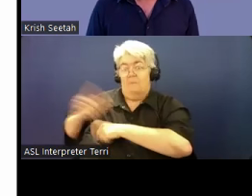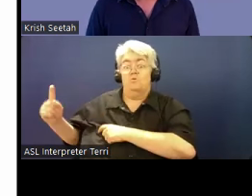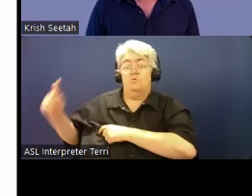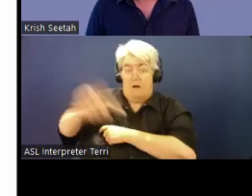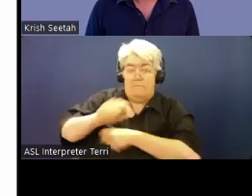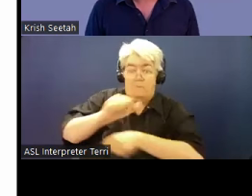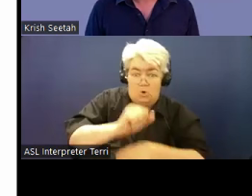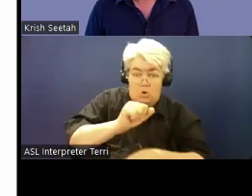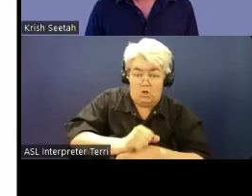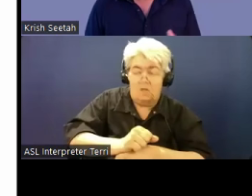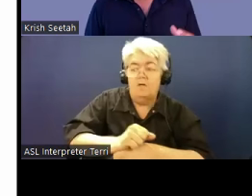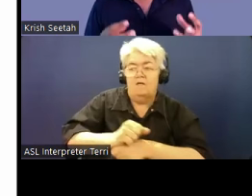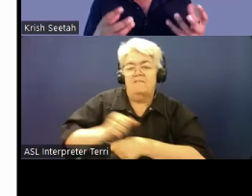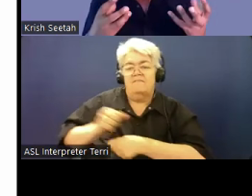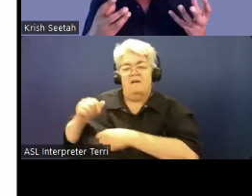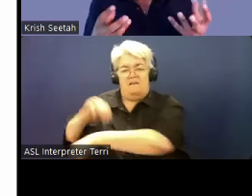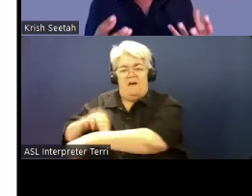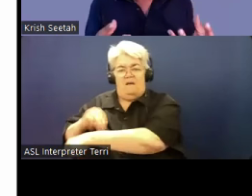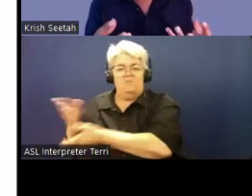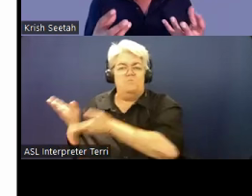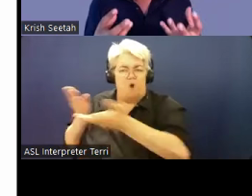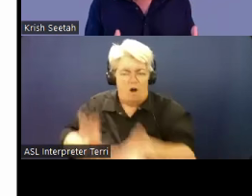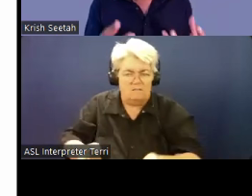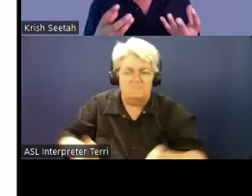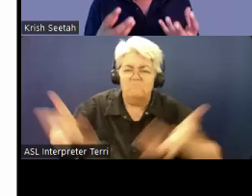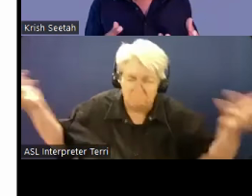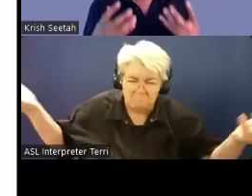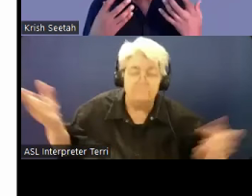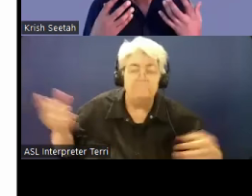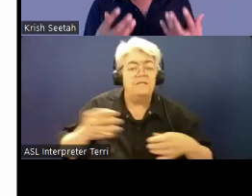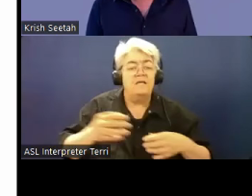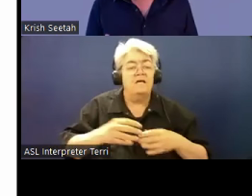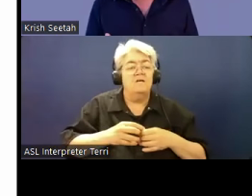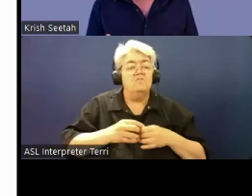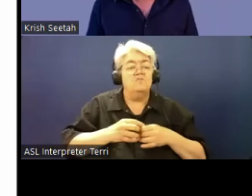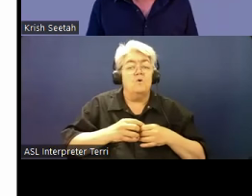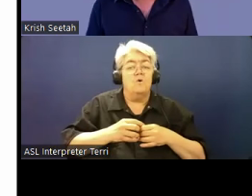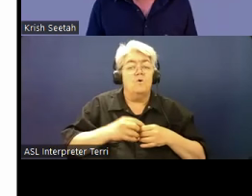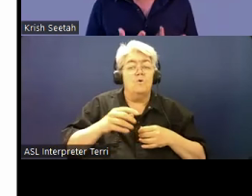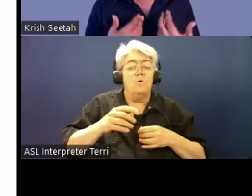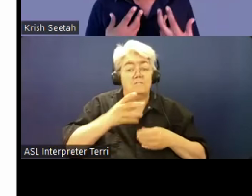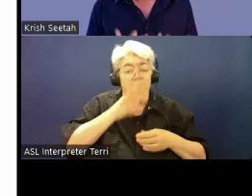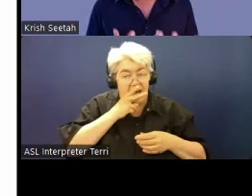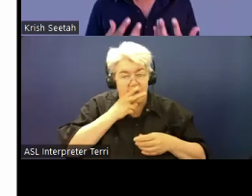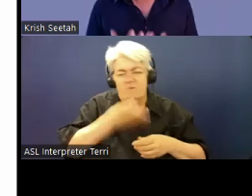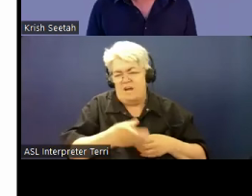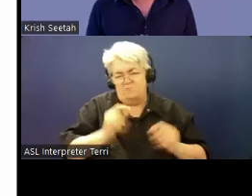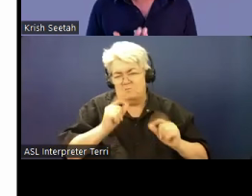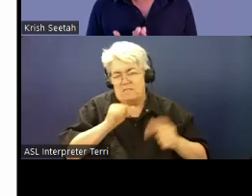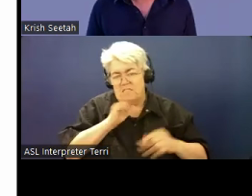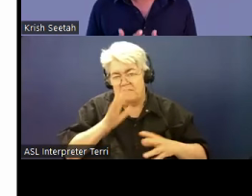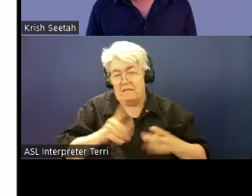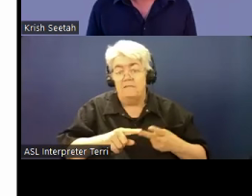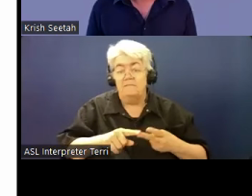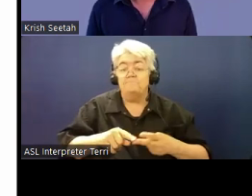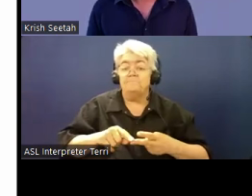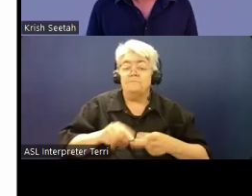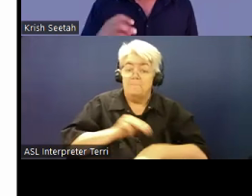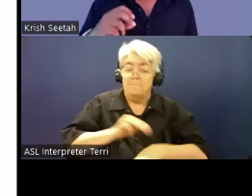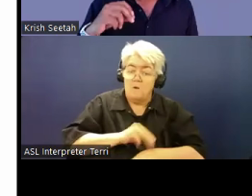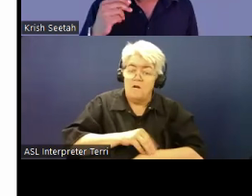if not thousands of years. So we weren't necessarily surprised when we found tobacco, we were somewhat surprised to find